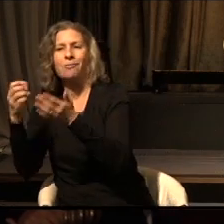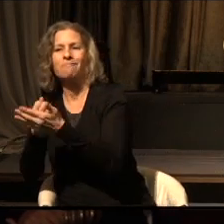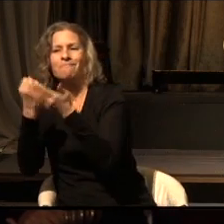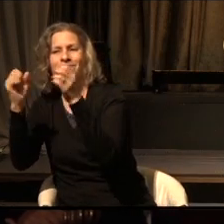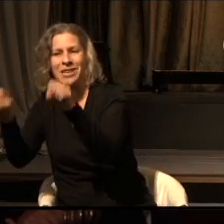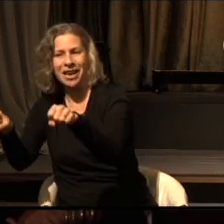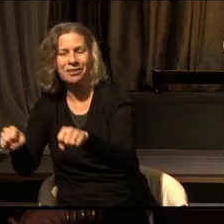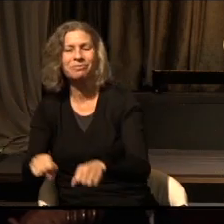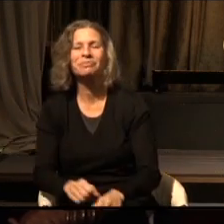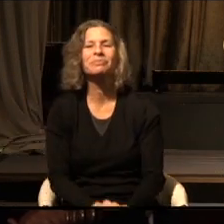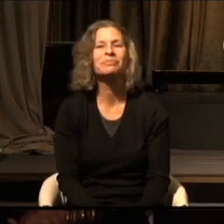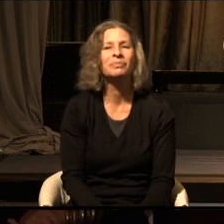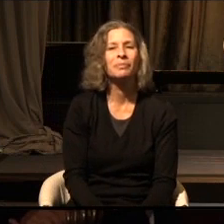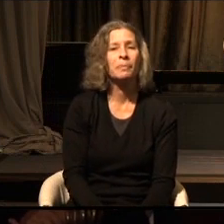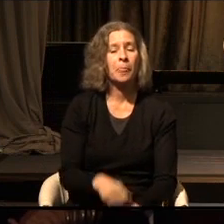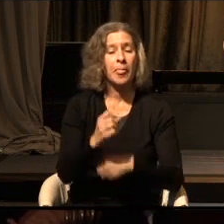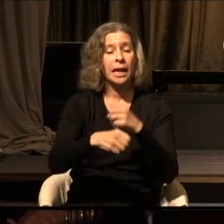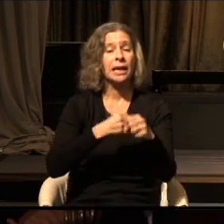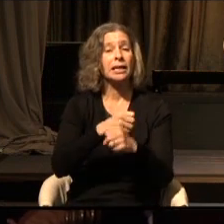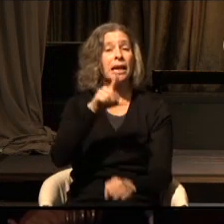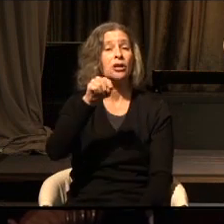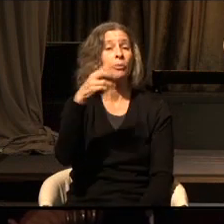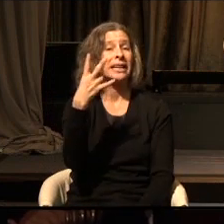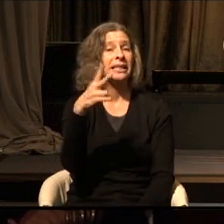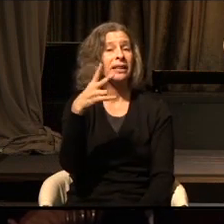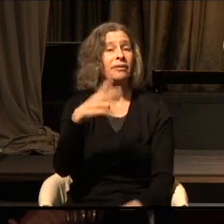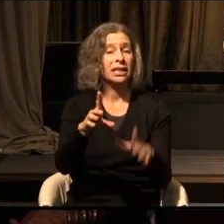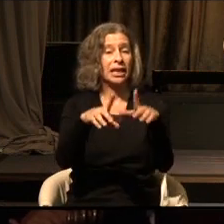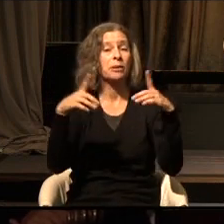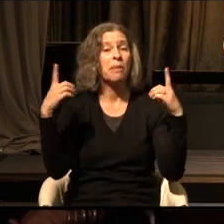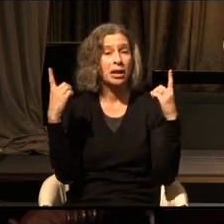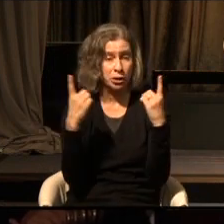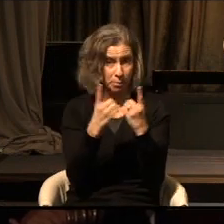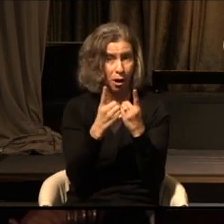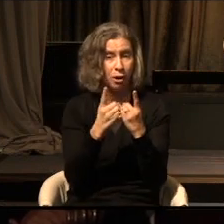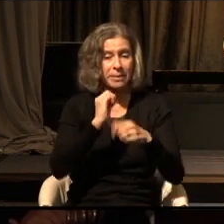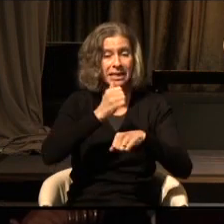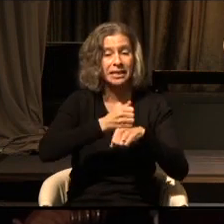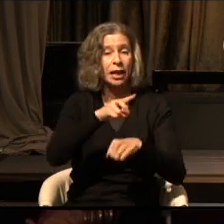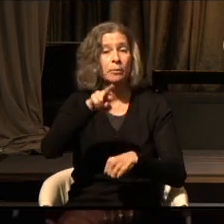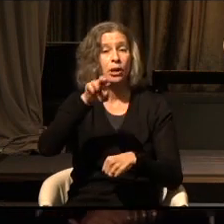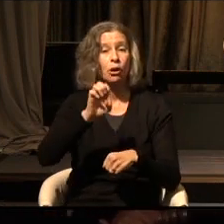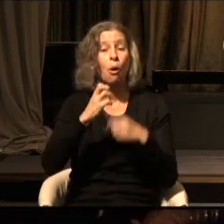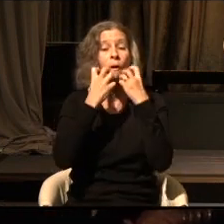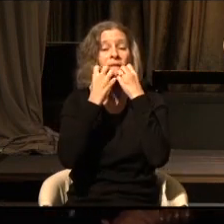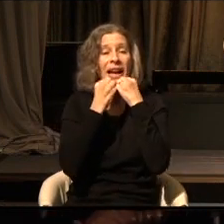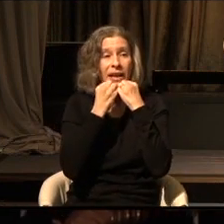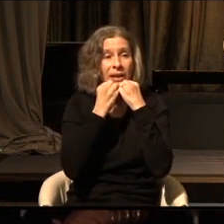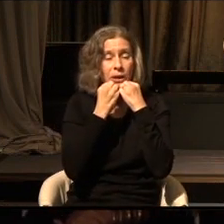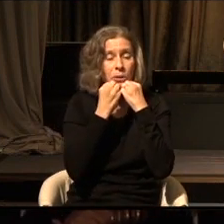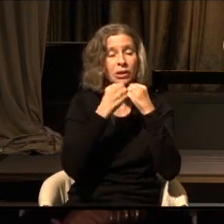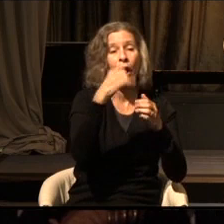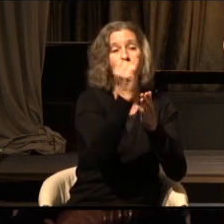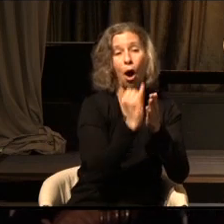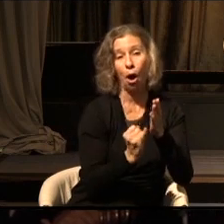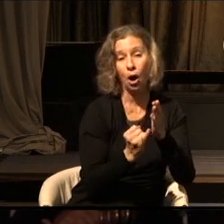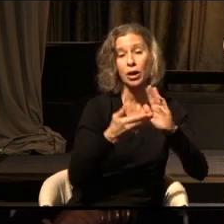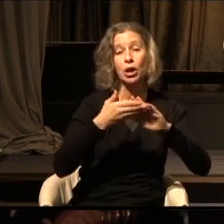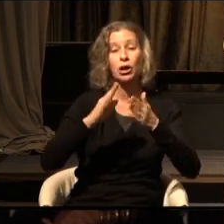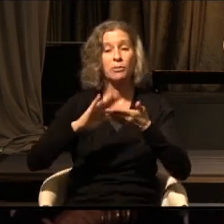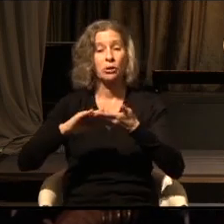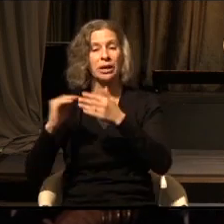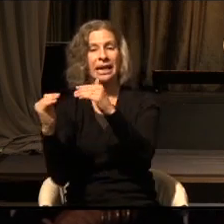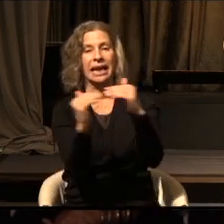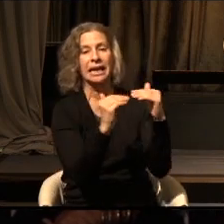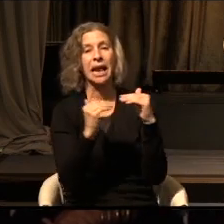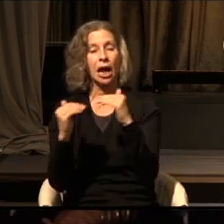through. In 2017, my department developed a set of core values that drive our programming: artistry, community, and equity.